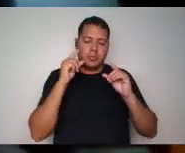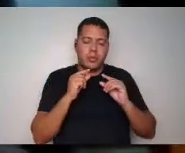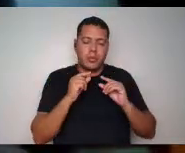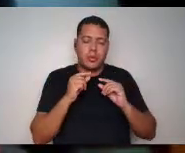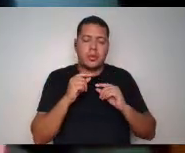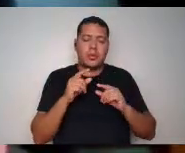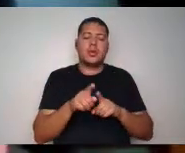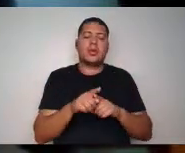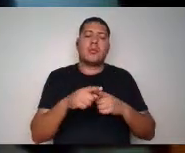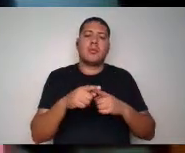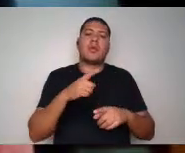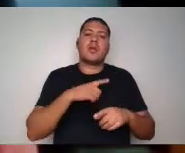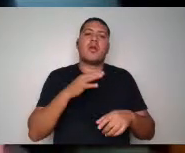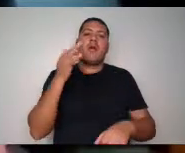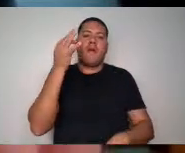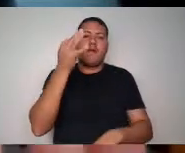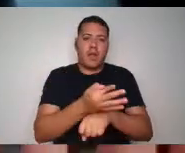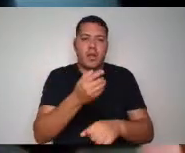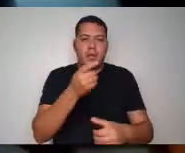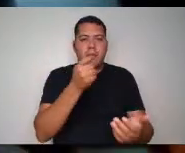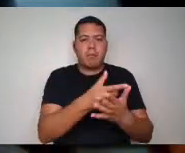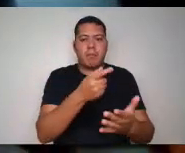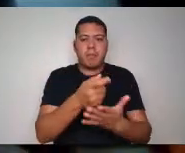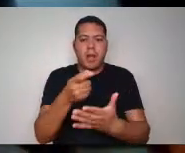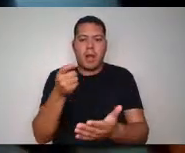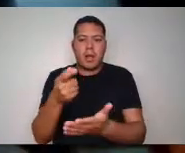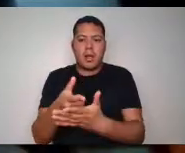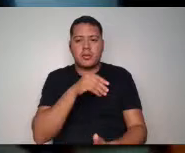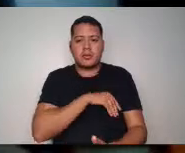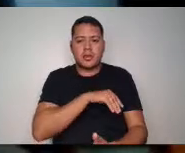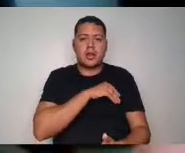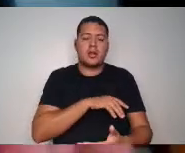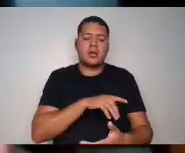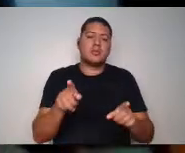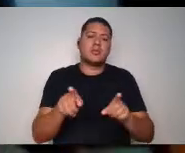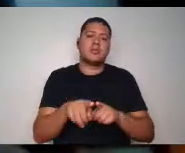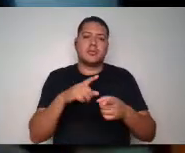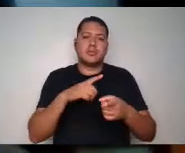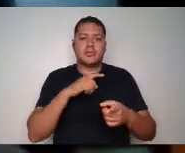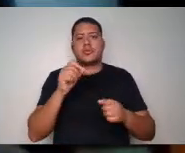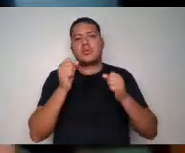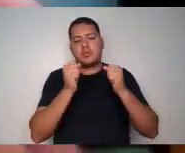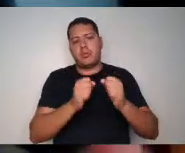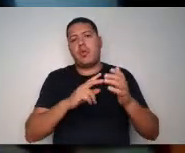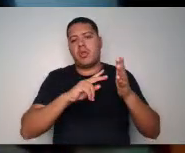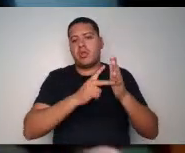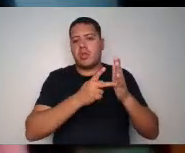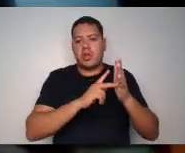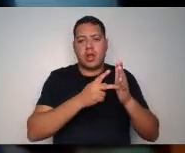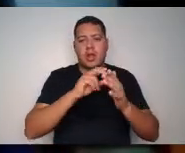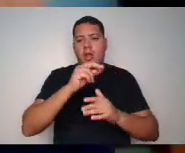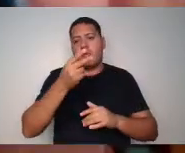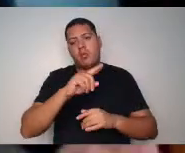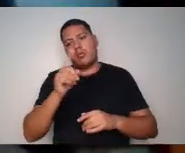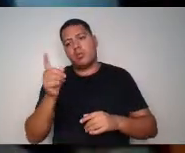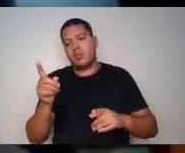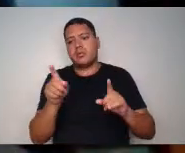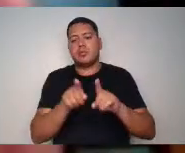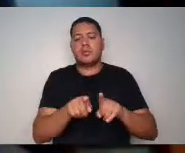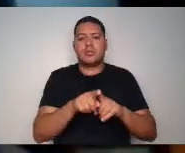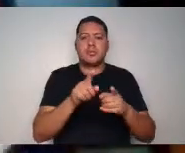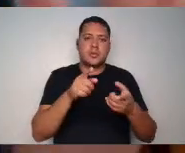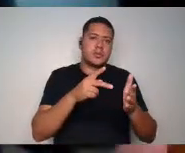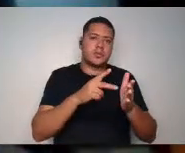They are entitled to periodic vacation time. They're entitled to be unionized or not.